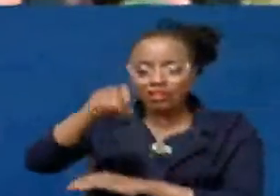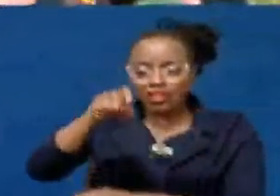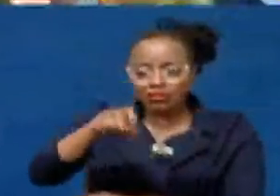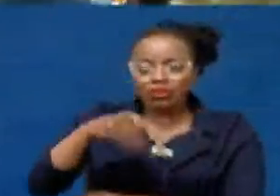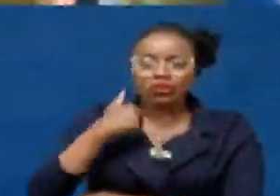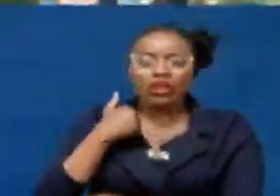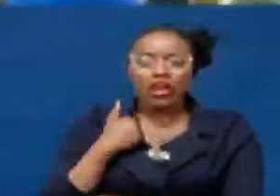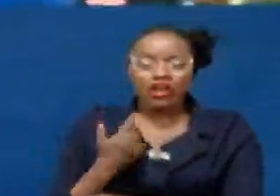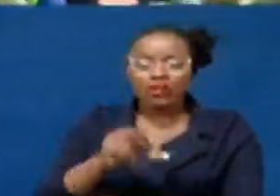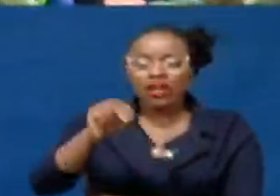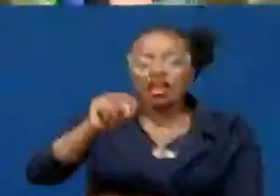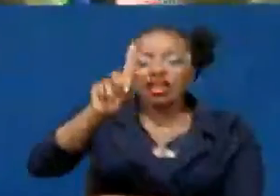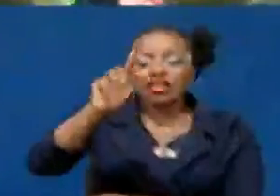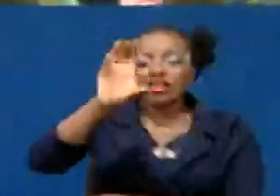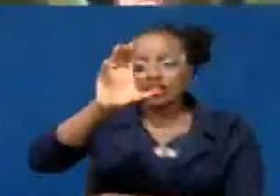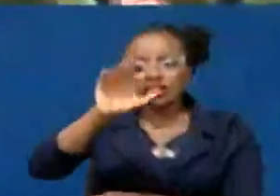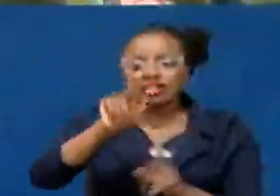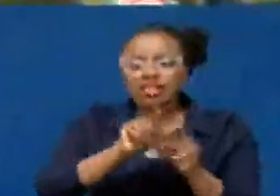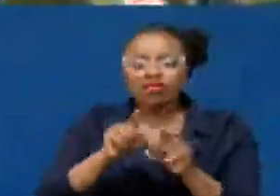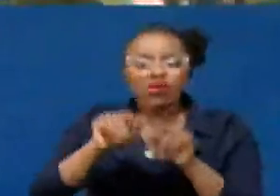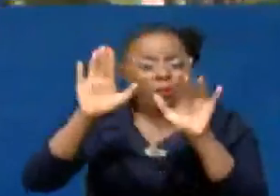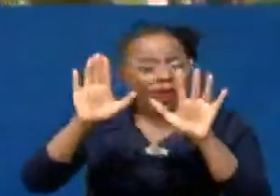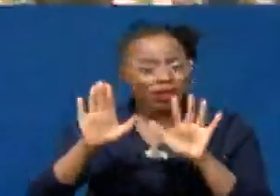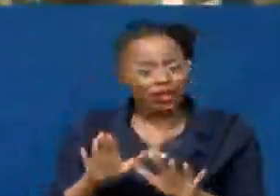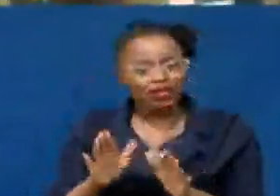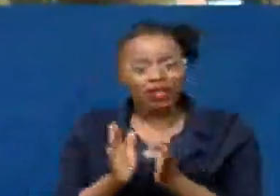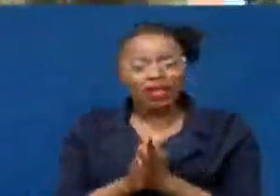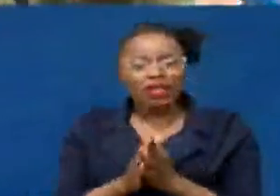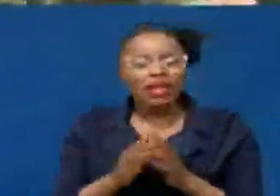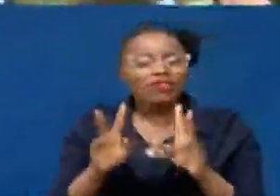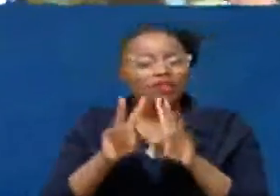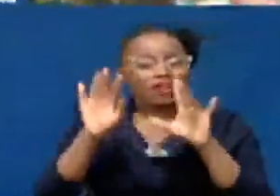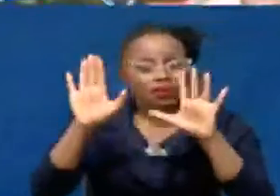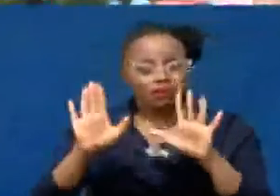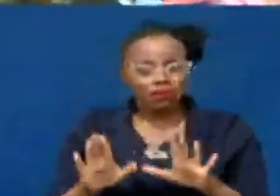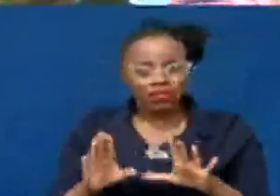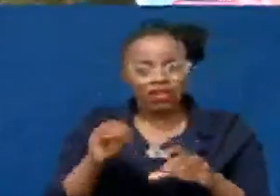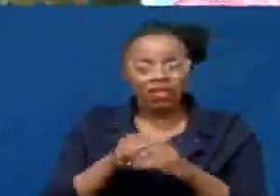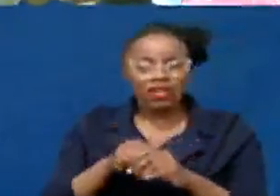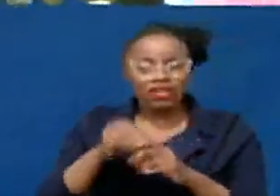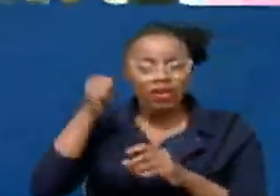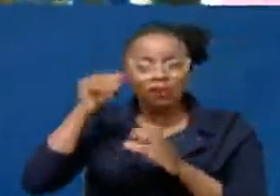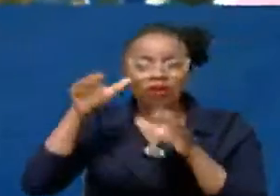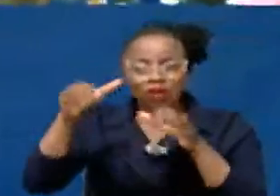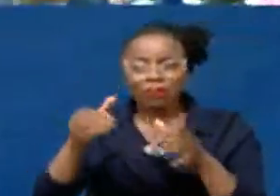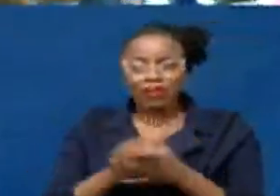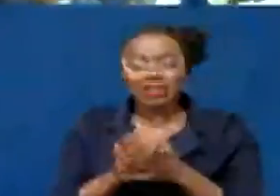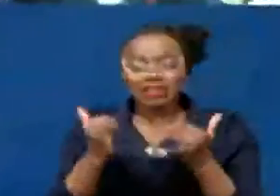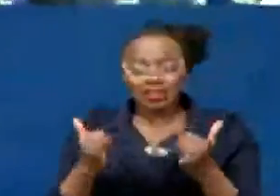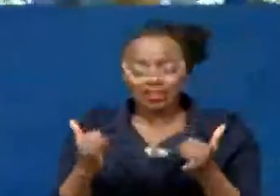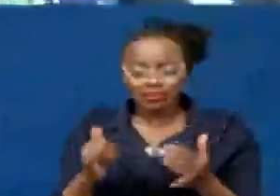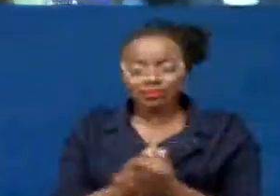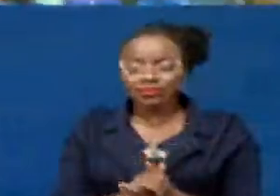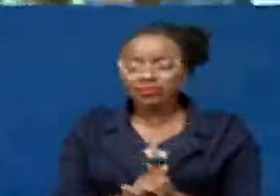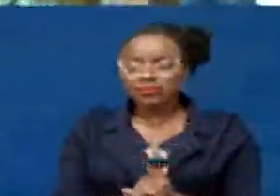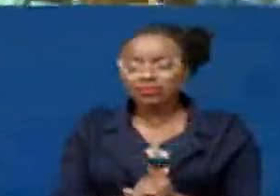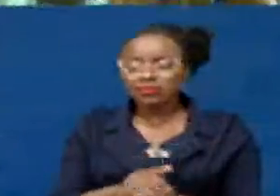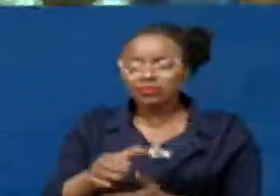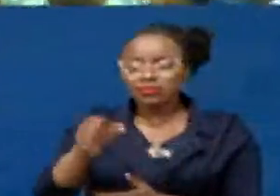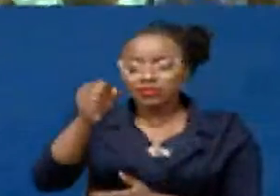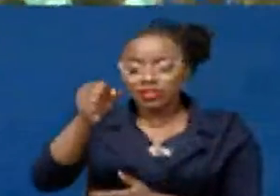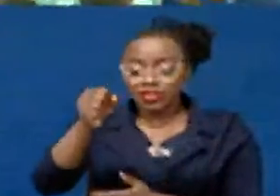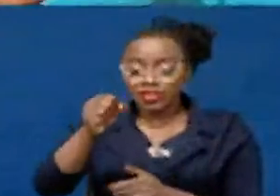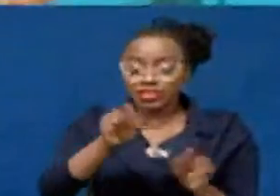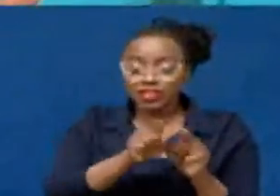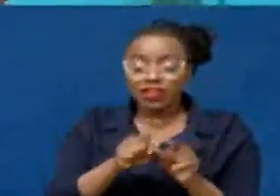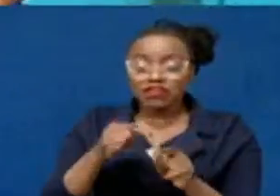the NDCEs would have a bit more significance and importance in the party, especially in the run-up to elections. Very, very quick.